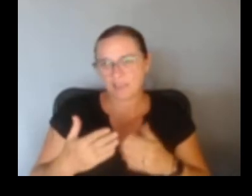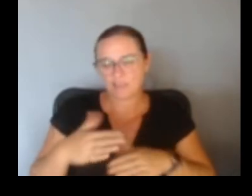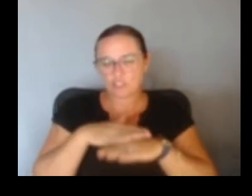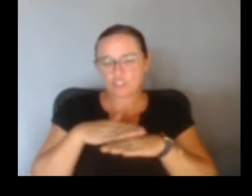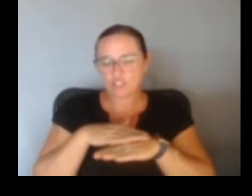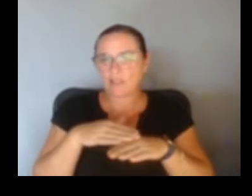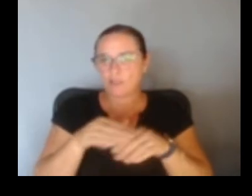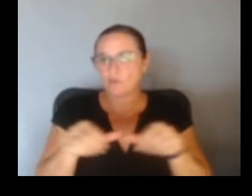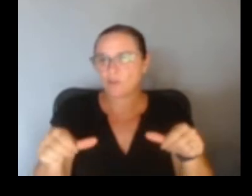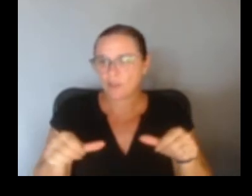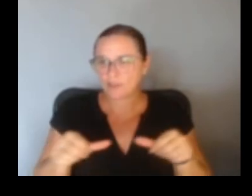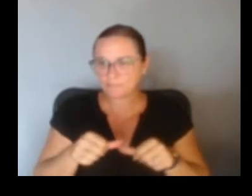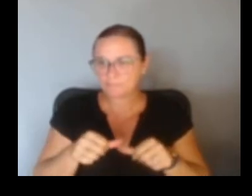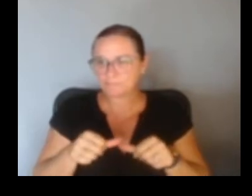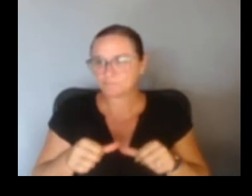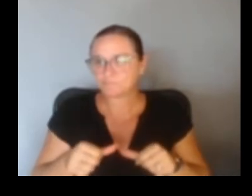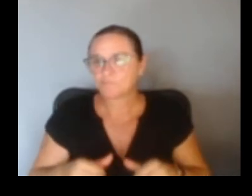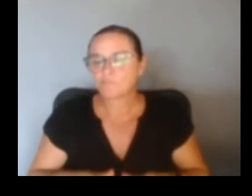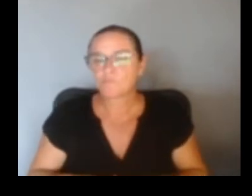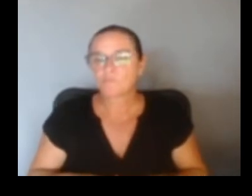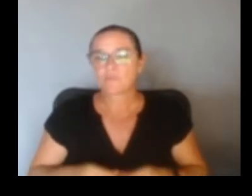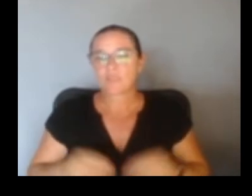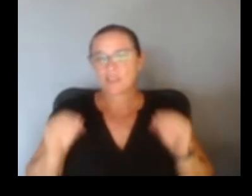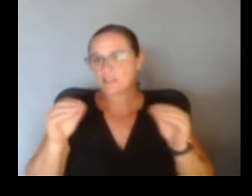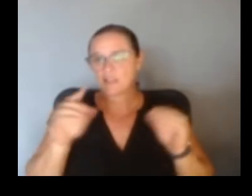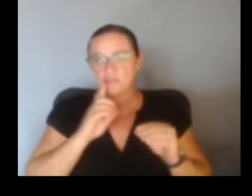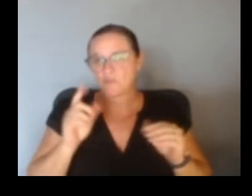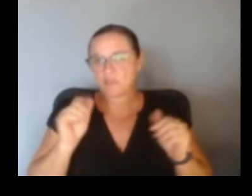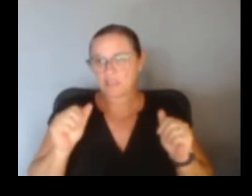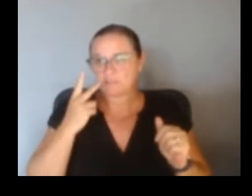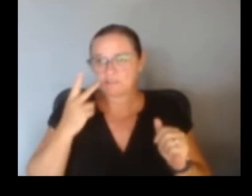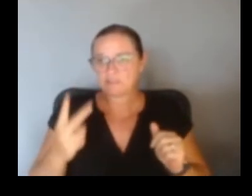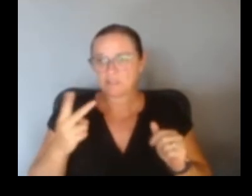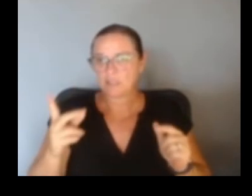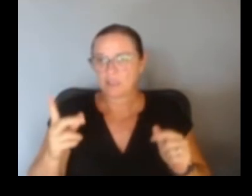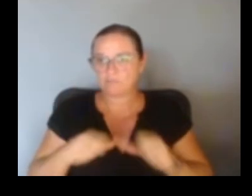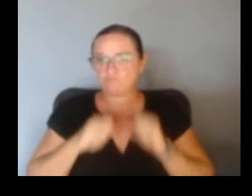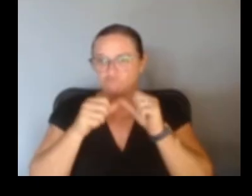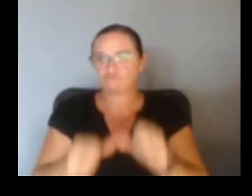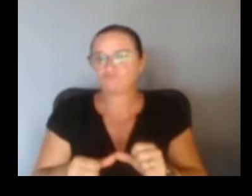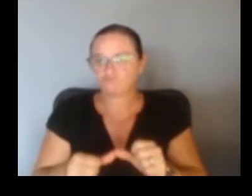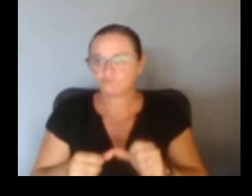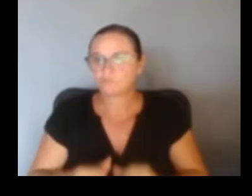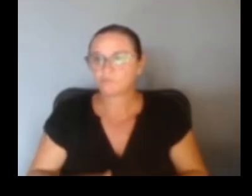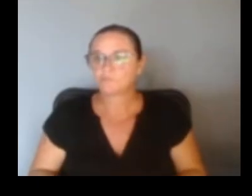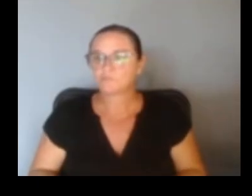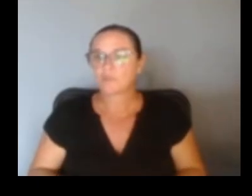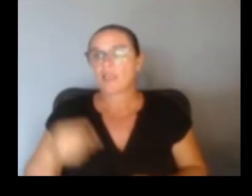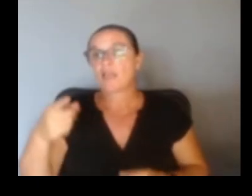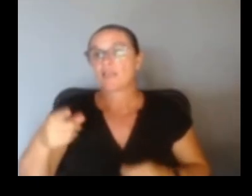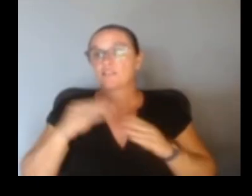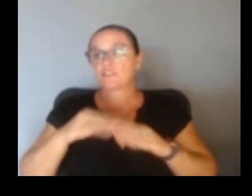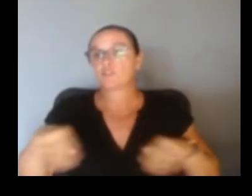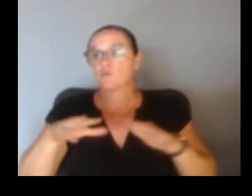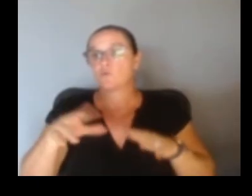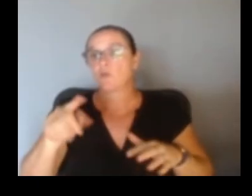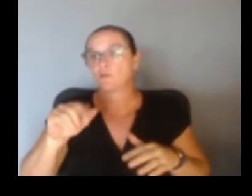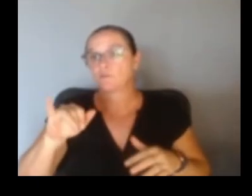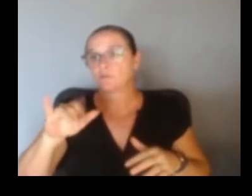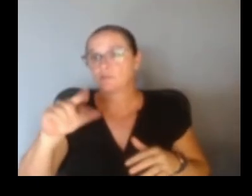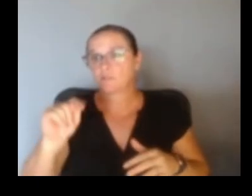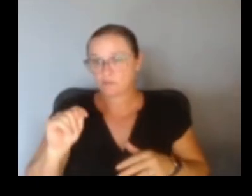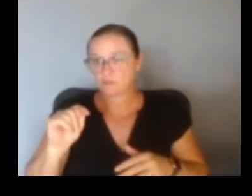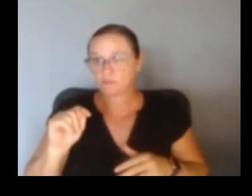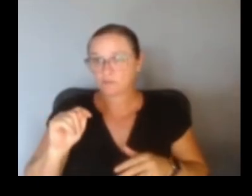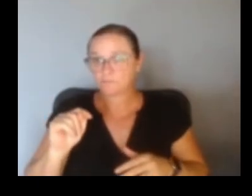and other areas, and nothing really visible long term. Here is the ground tilt at the summit